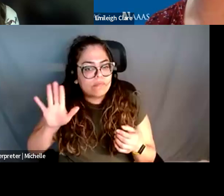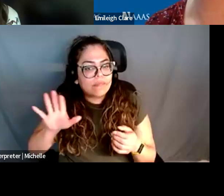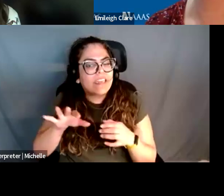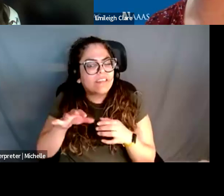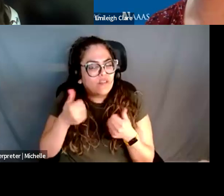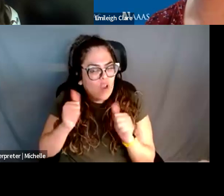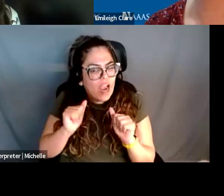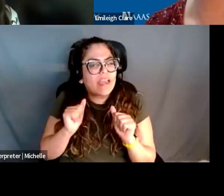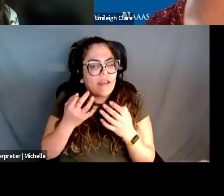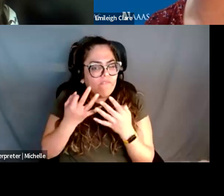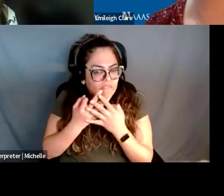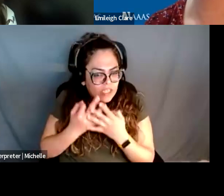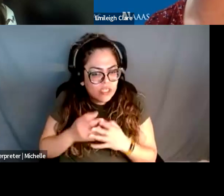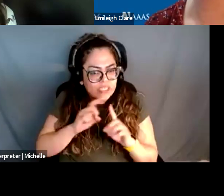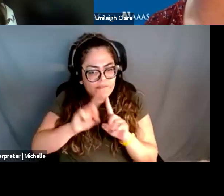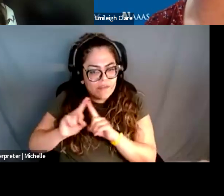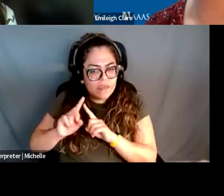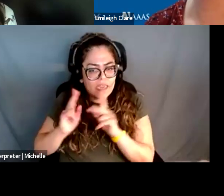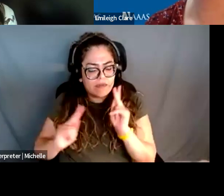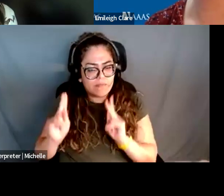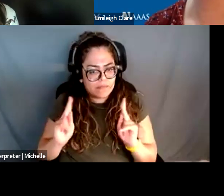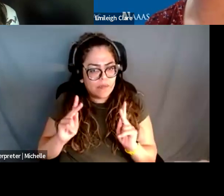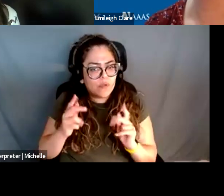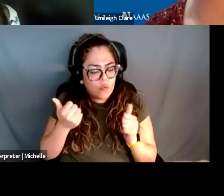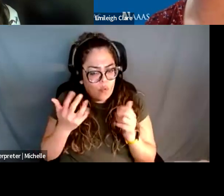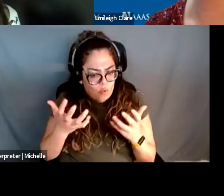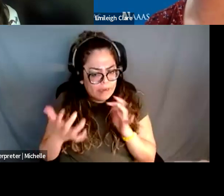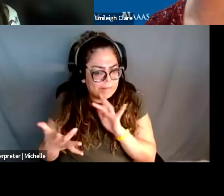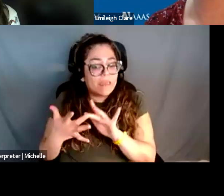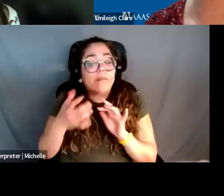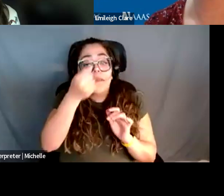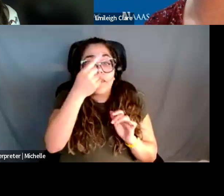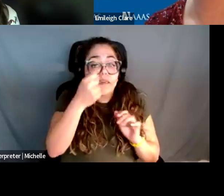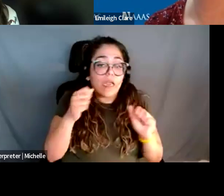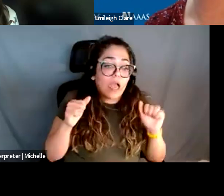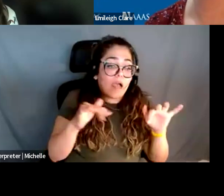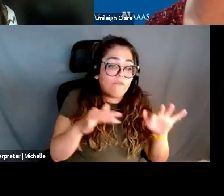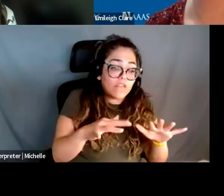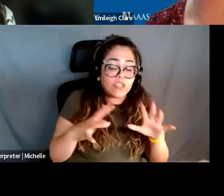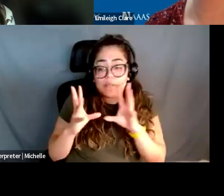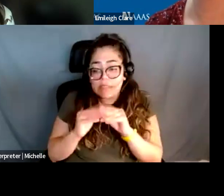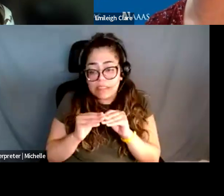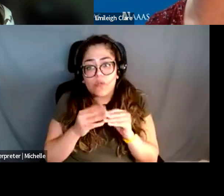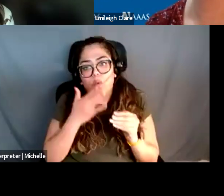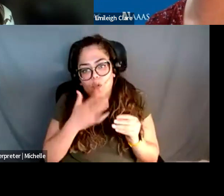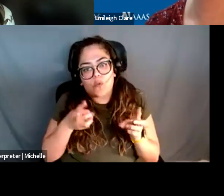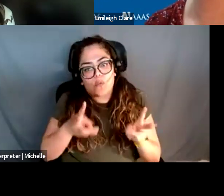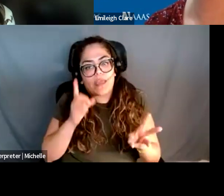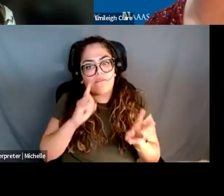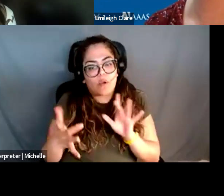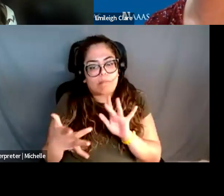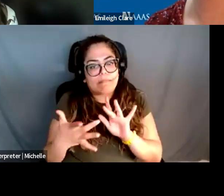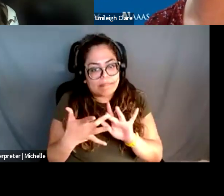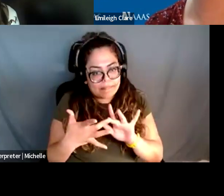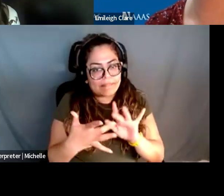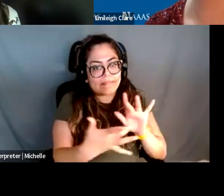you're interested in getting in touch with. But I think conferences and meetings are another really great in-person way to make those